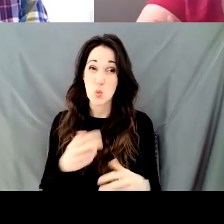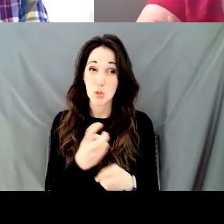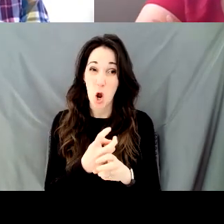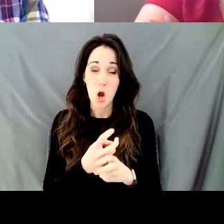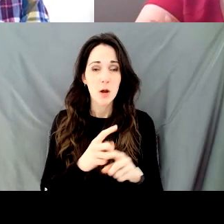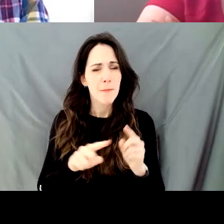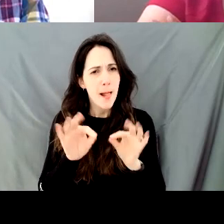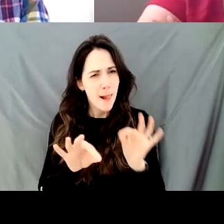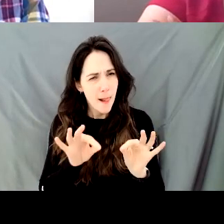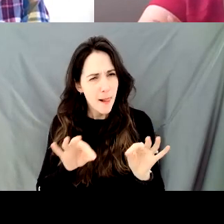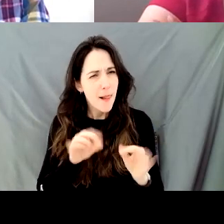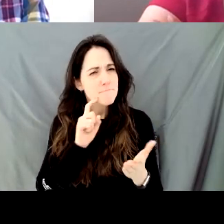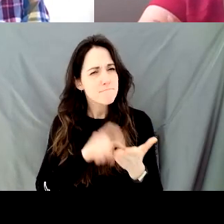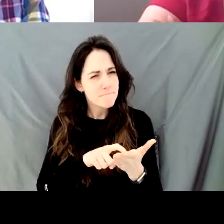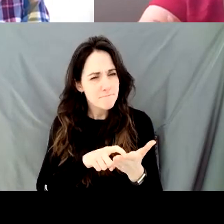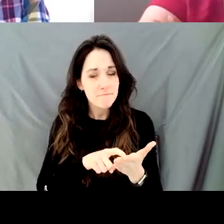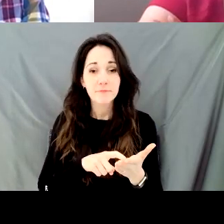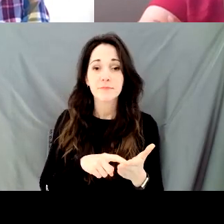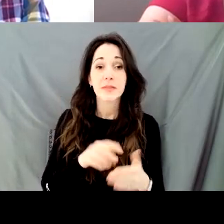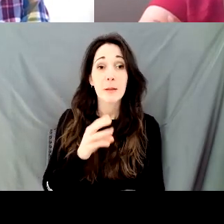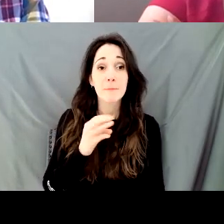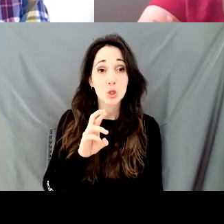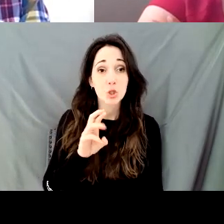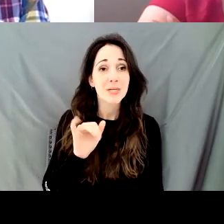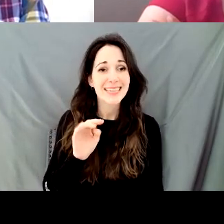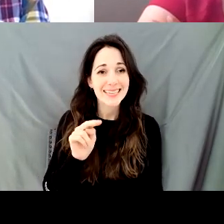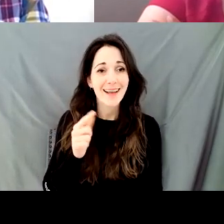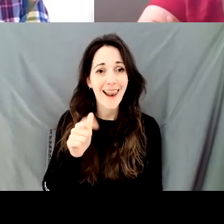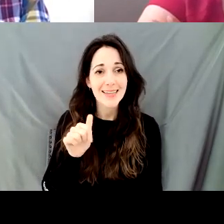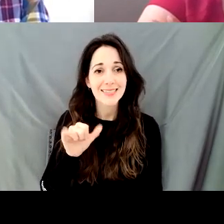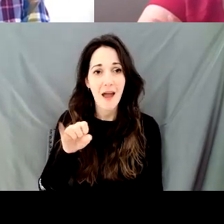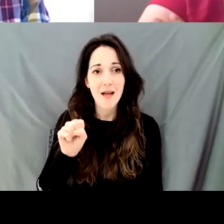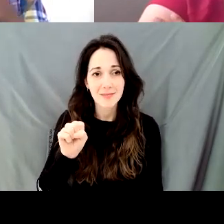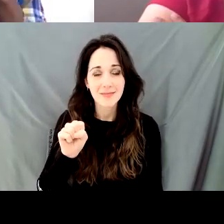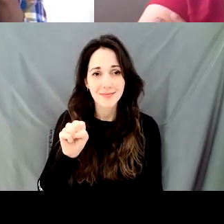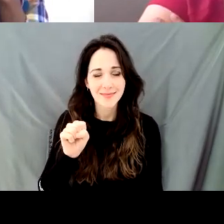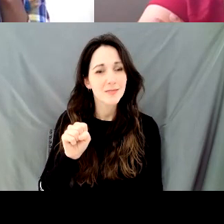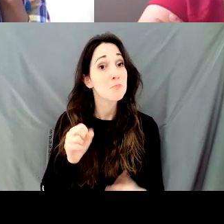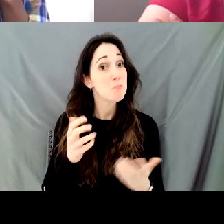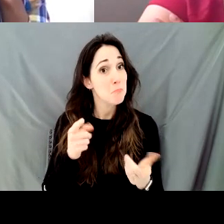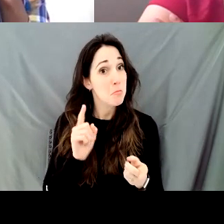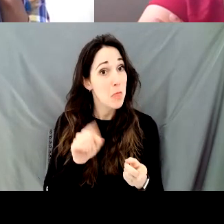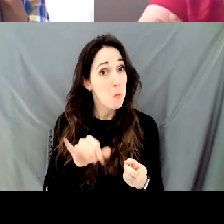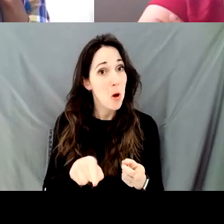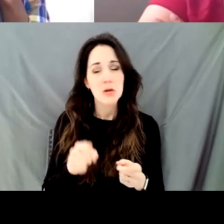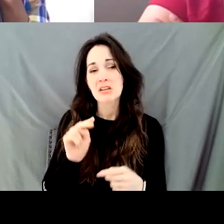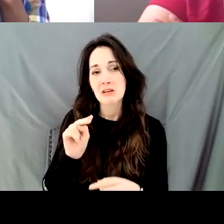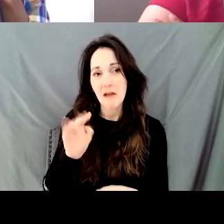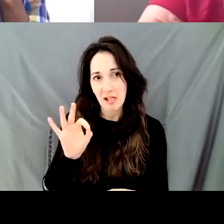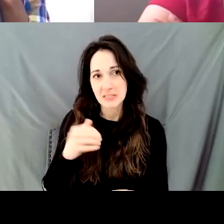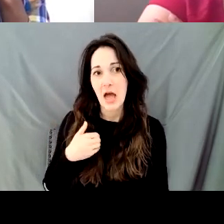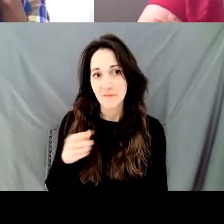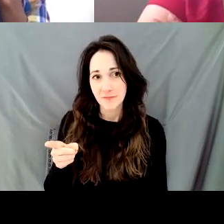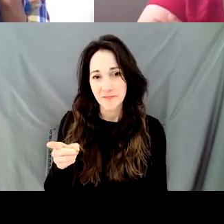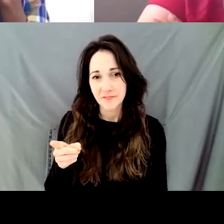difficult topics of being an immigrant in the US, but in like a funny way. And then I